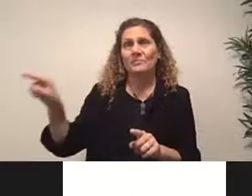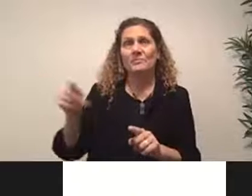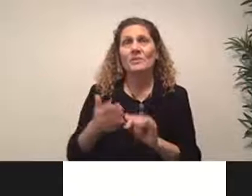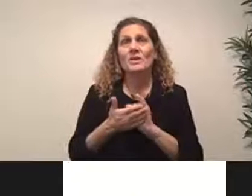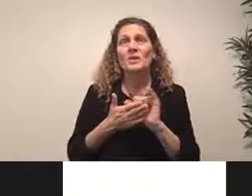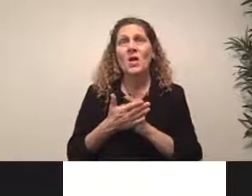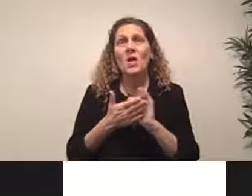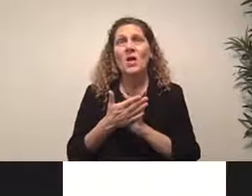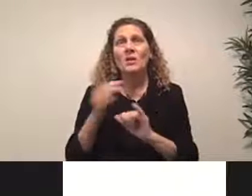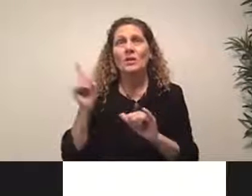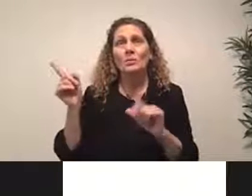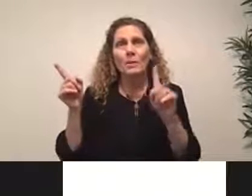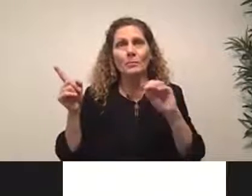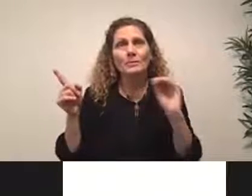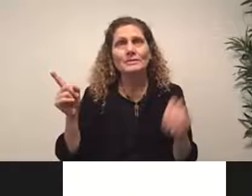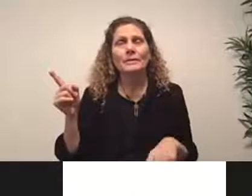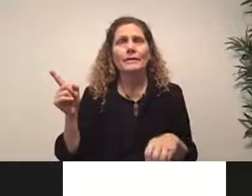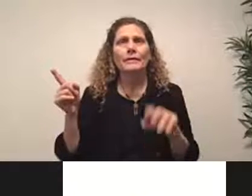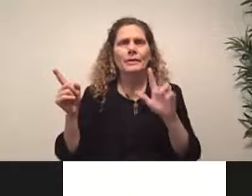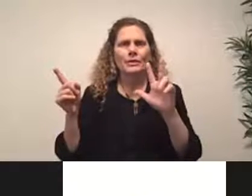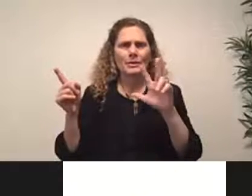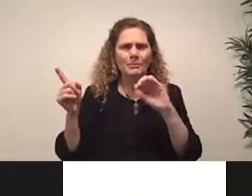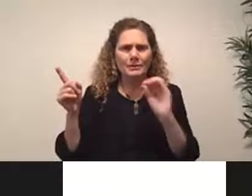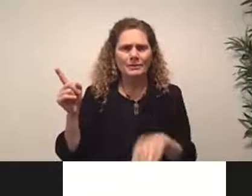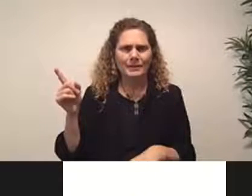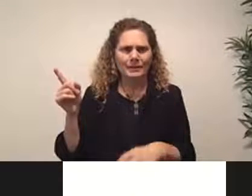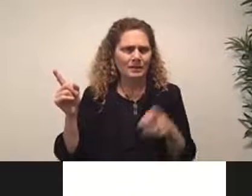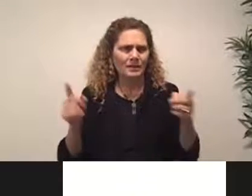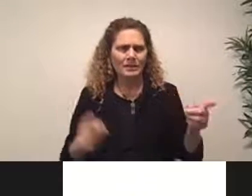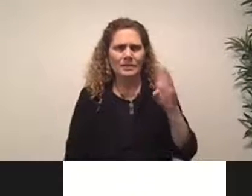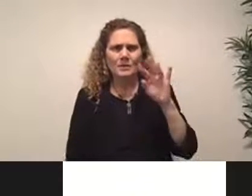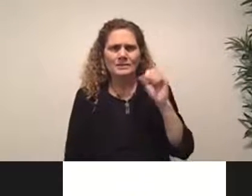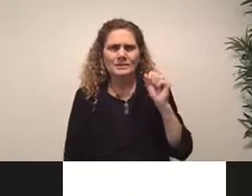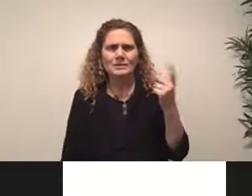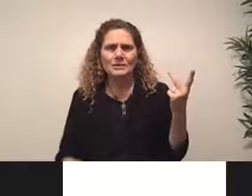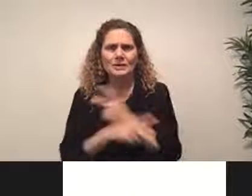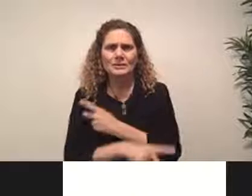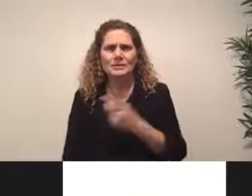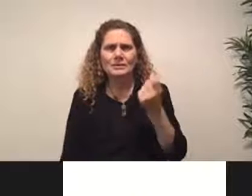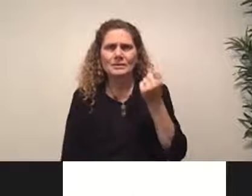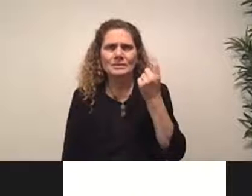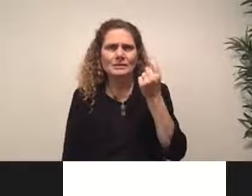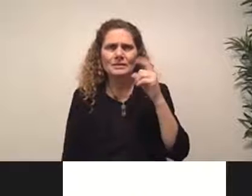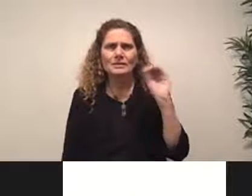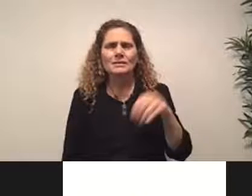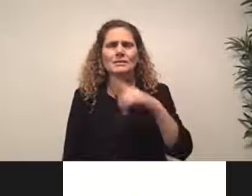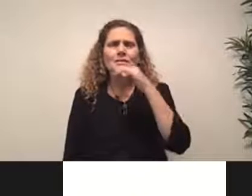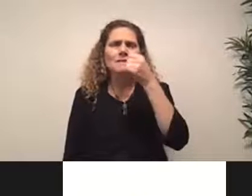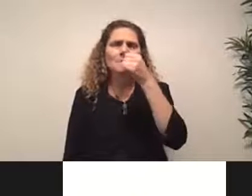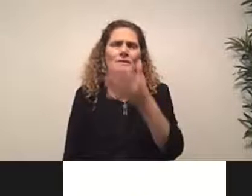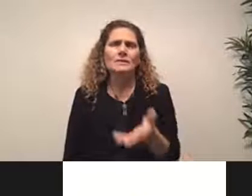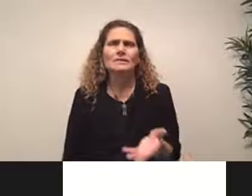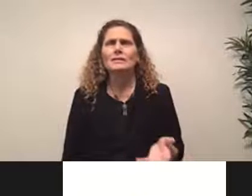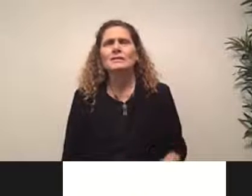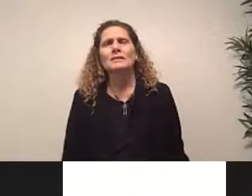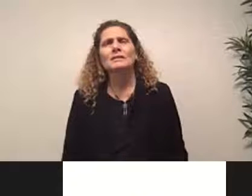and 5%. And here we're at 11.1 positivity rate. So again, relatively speaking, it's better than we were a month and 2